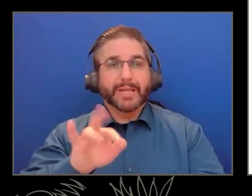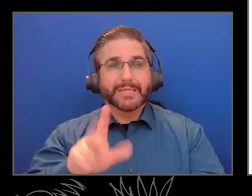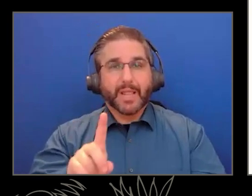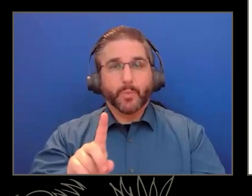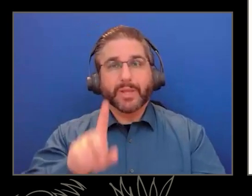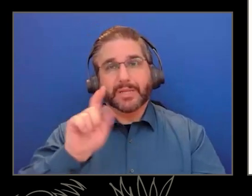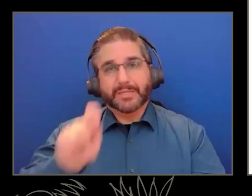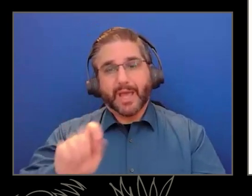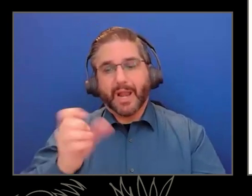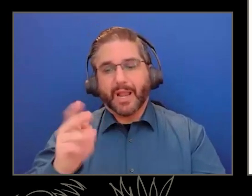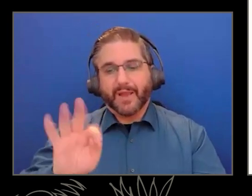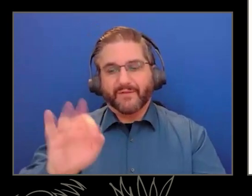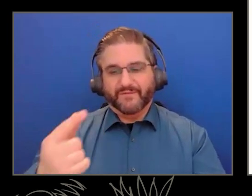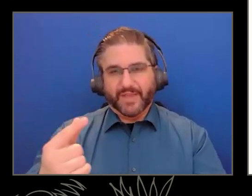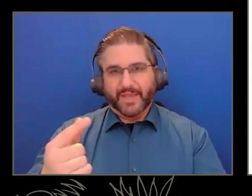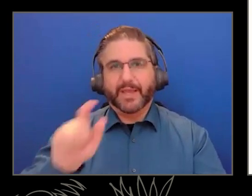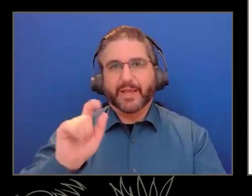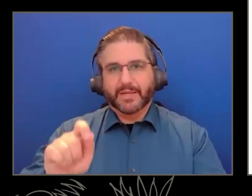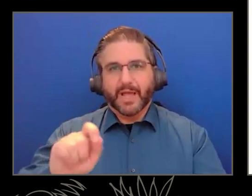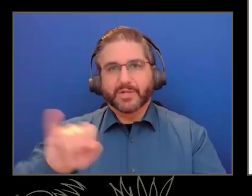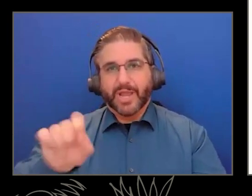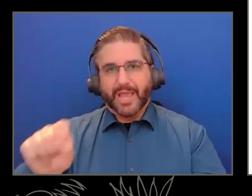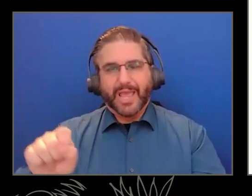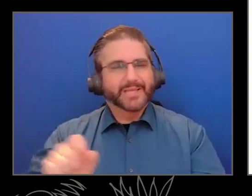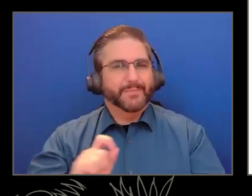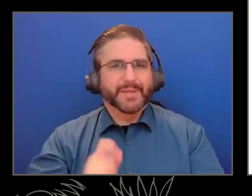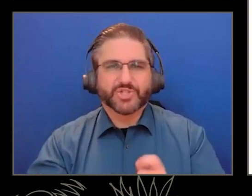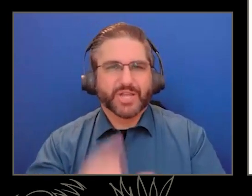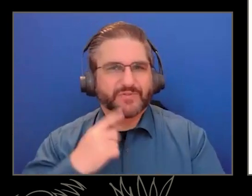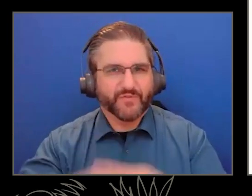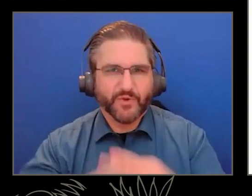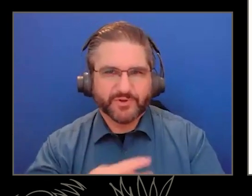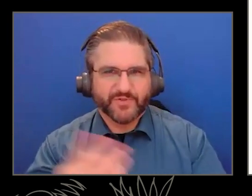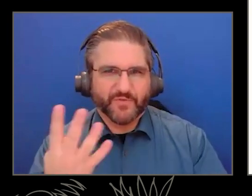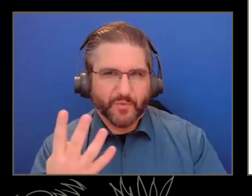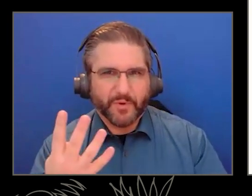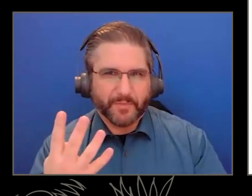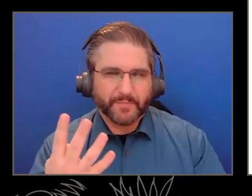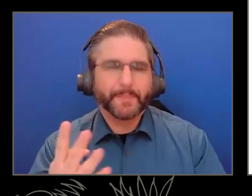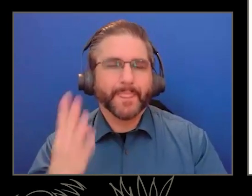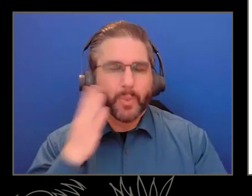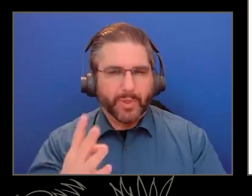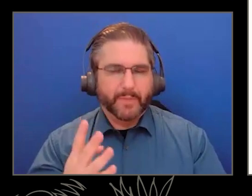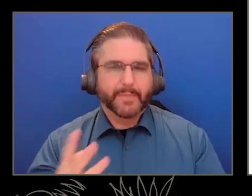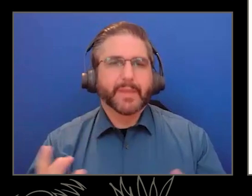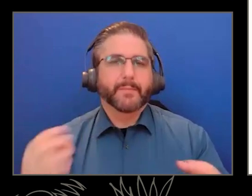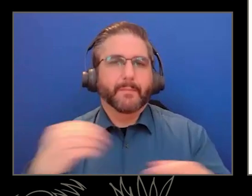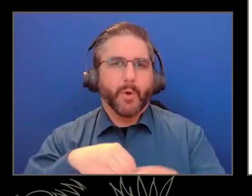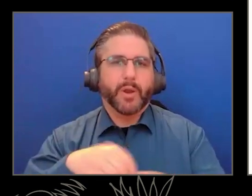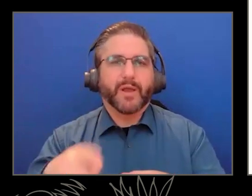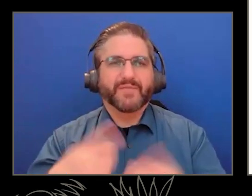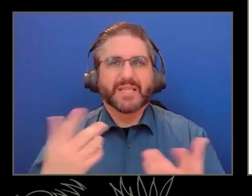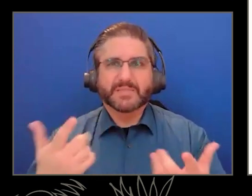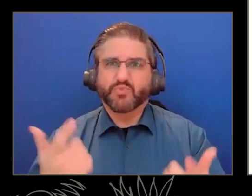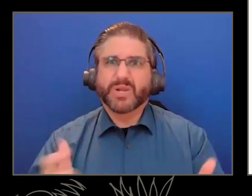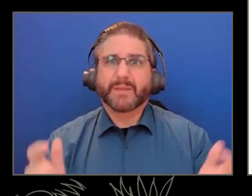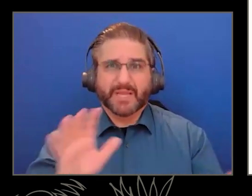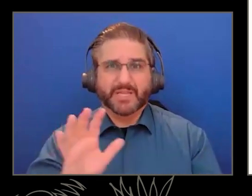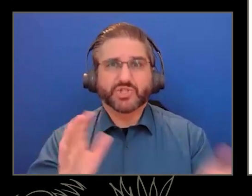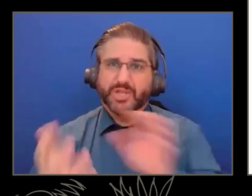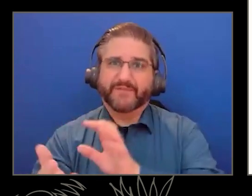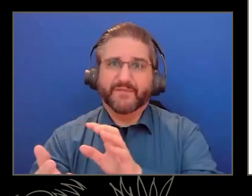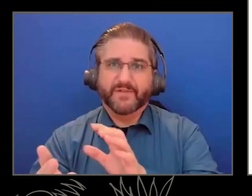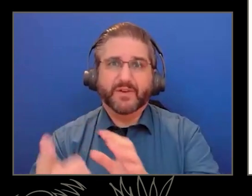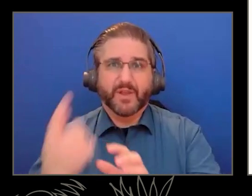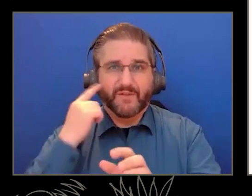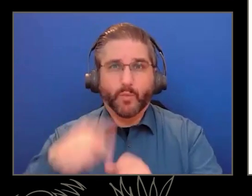tailwind.config.js, but that's changing in Tailwind version 4. And it's actually part of a pretty big shift that we're seeing